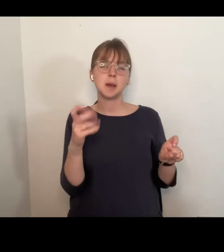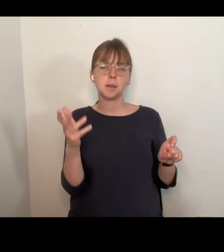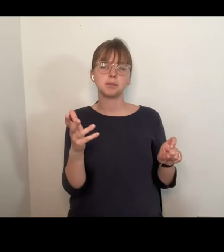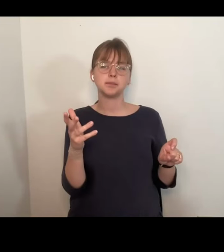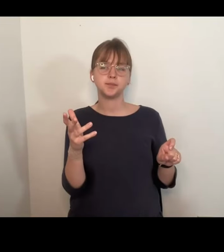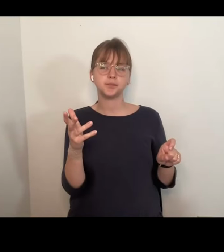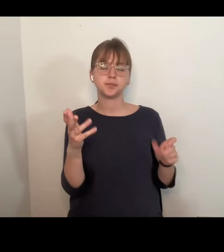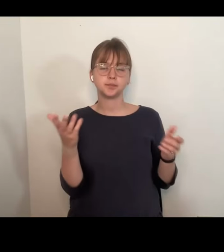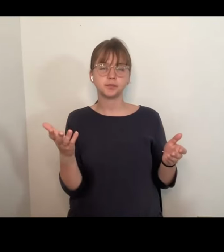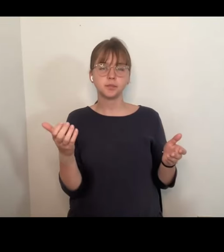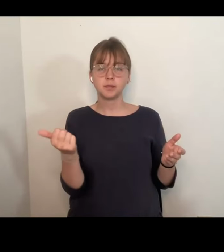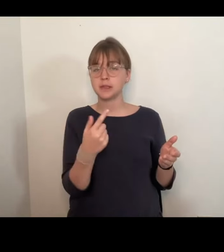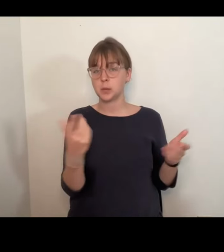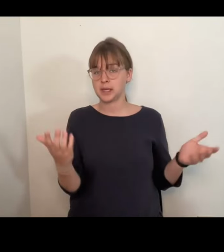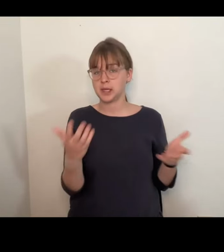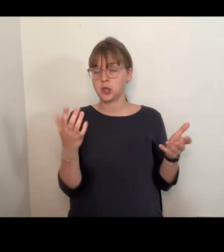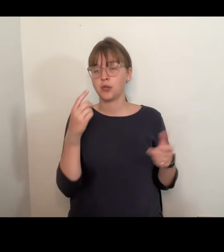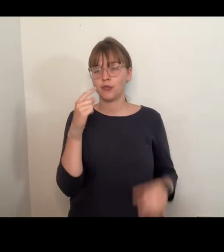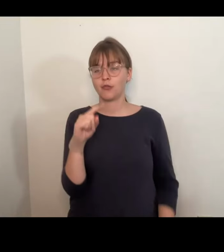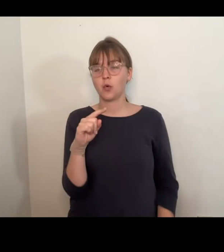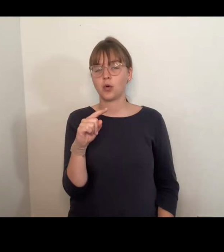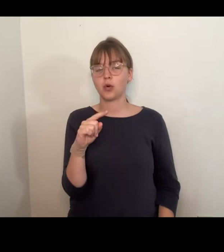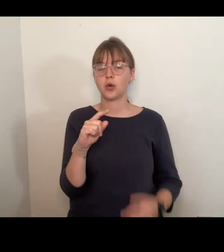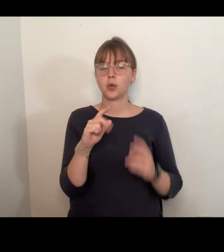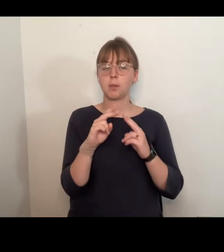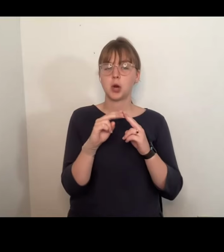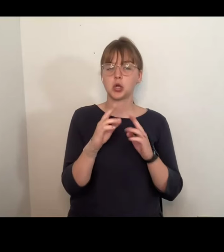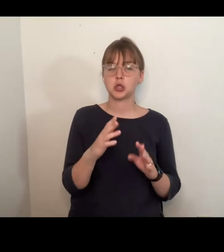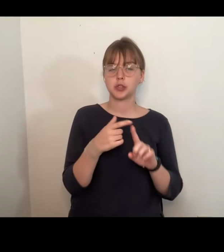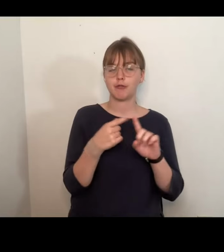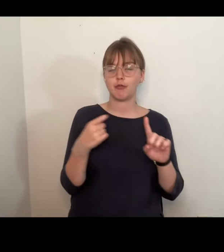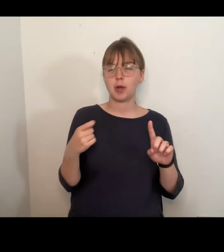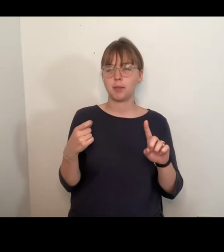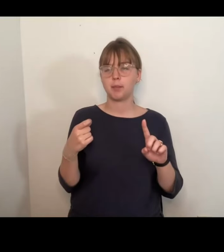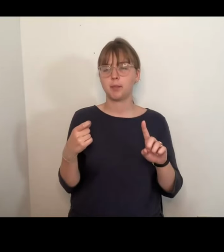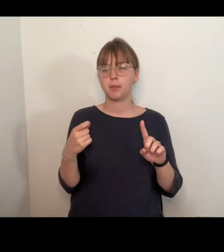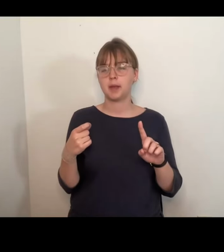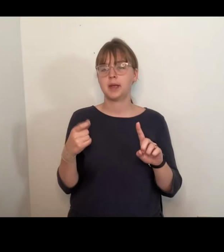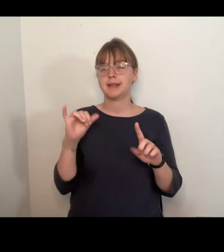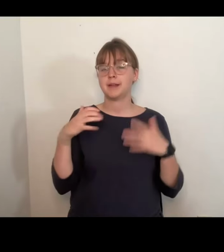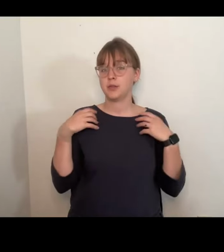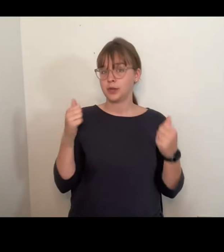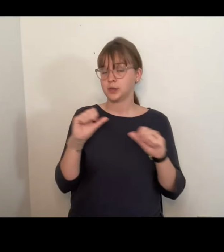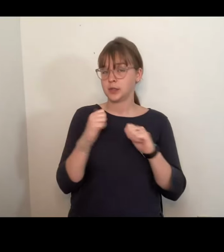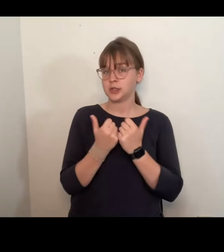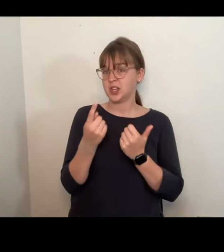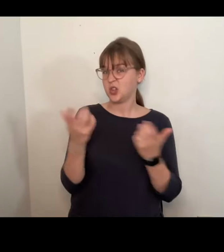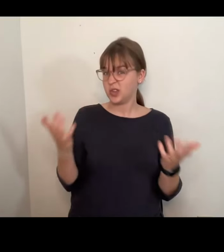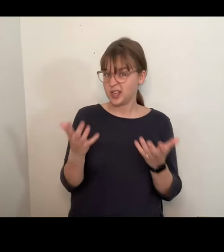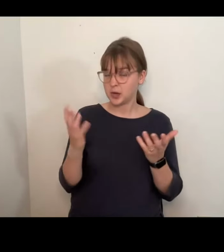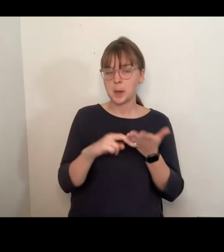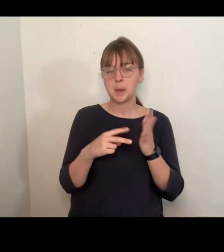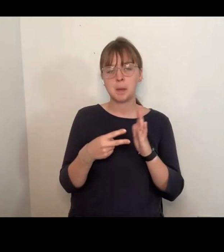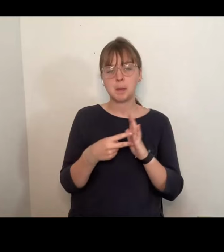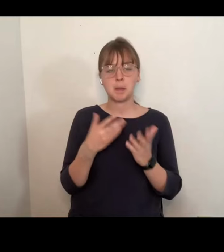if any of our colleagues or any of our partners from the rescue agency are on, if they'd